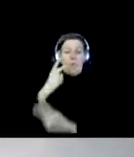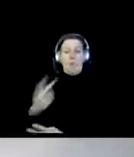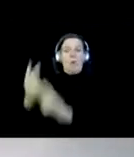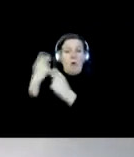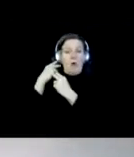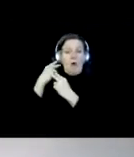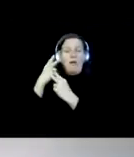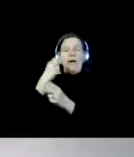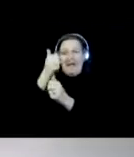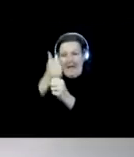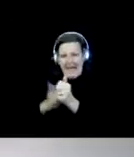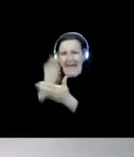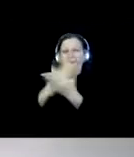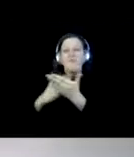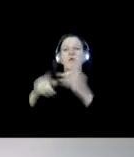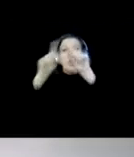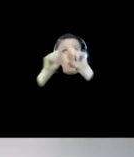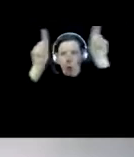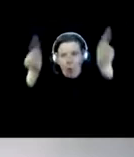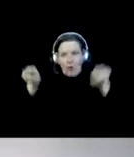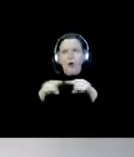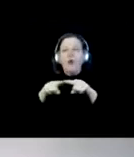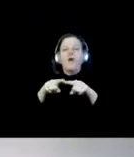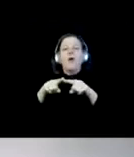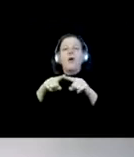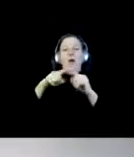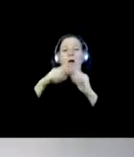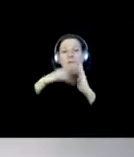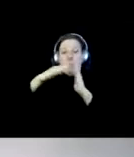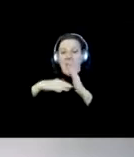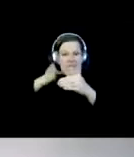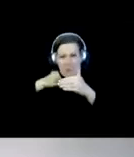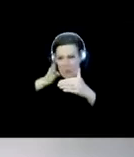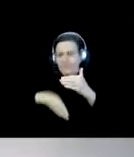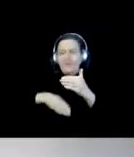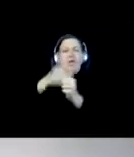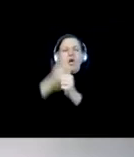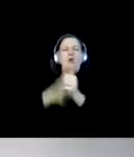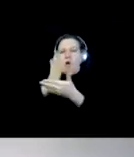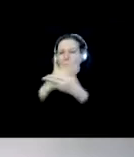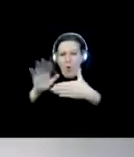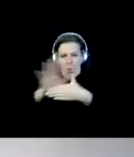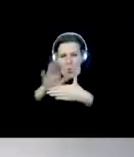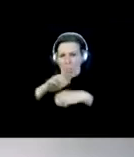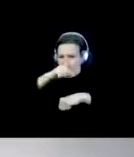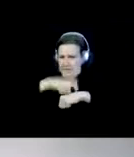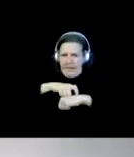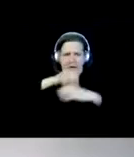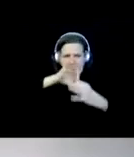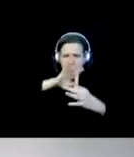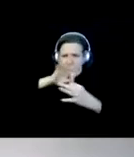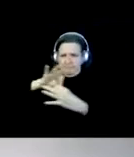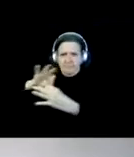of a painting was finished, or every section of a film was like timed so